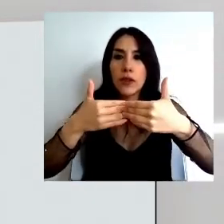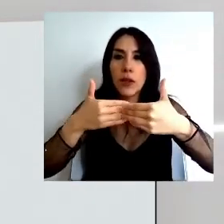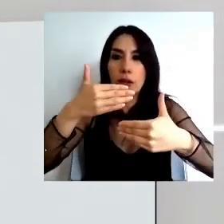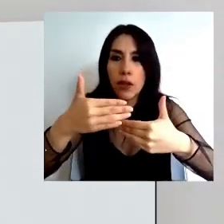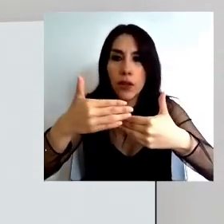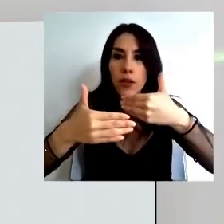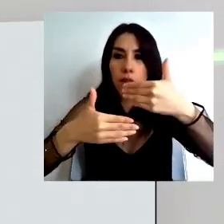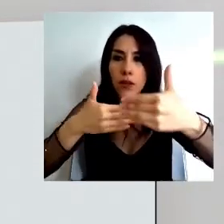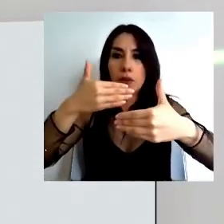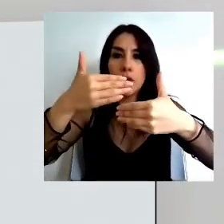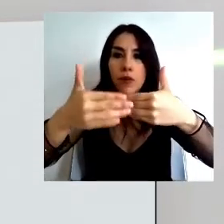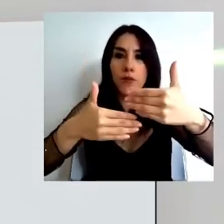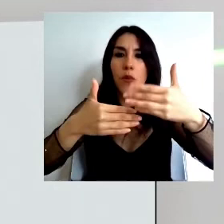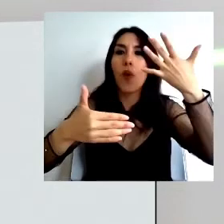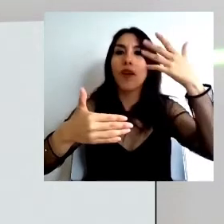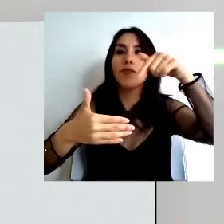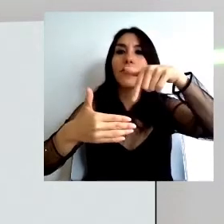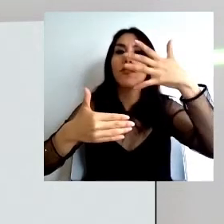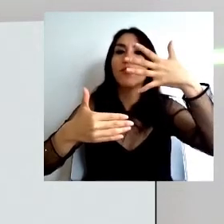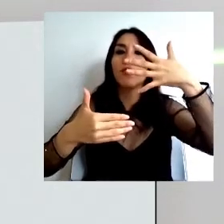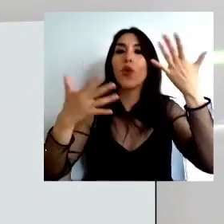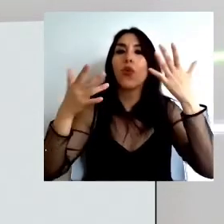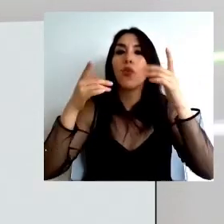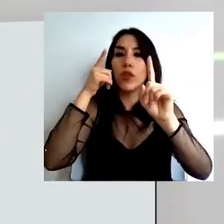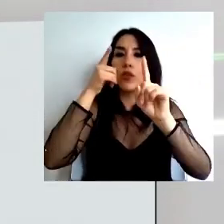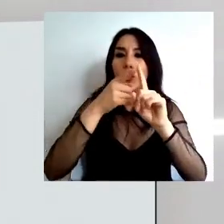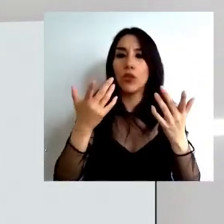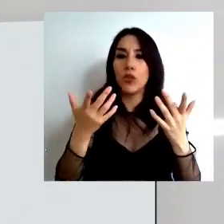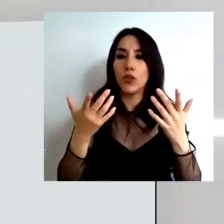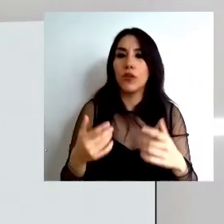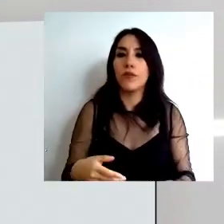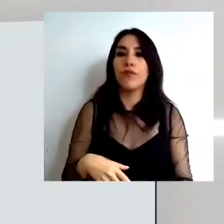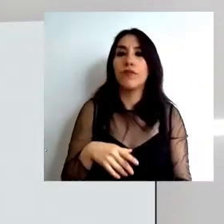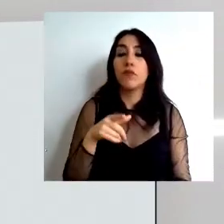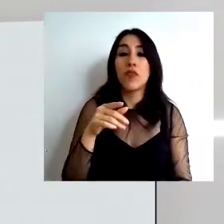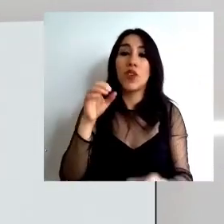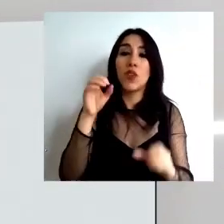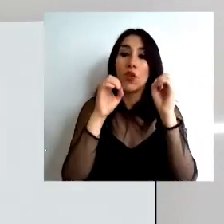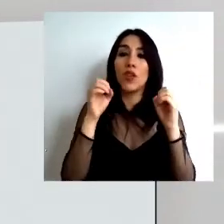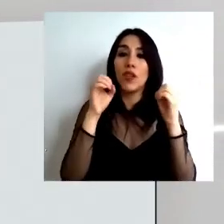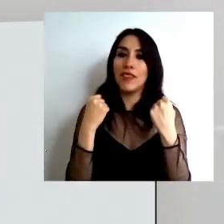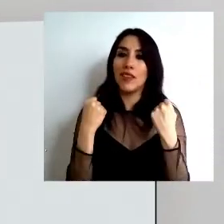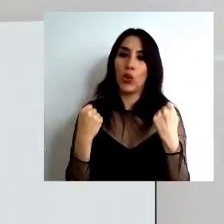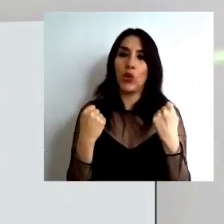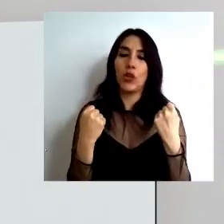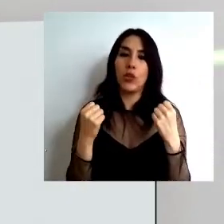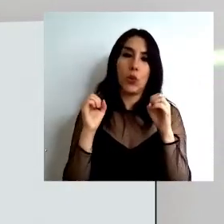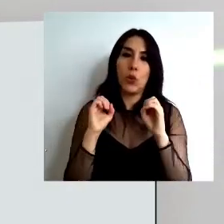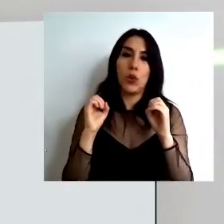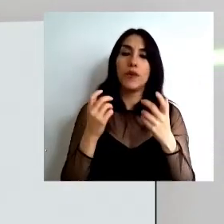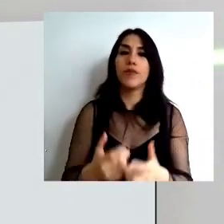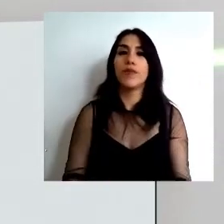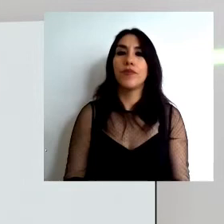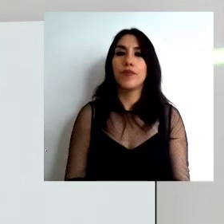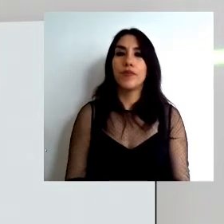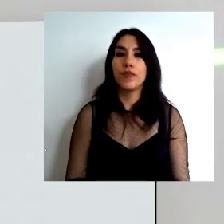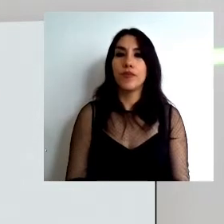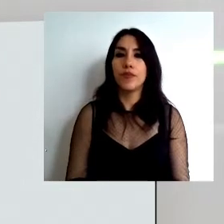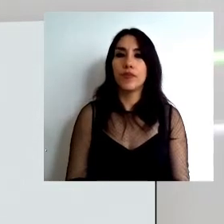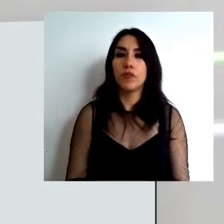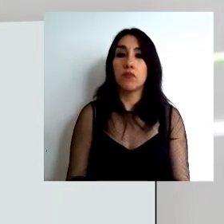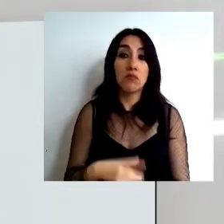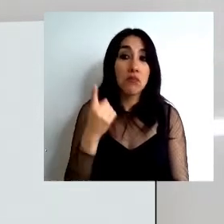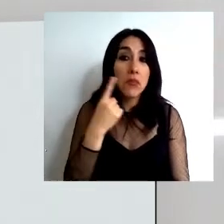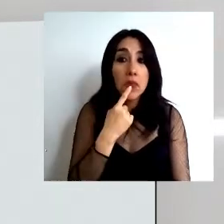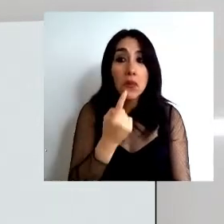power to swing and also to say them, you have to stay with us. Every partner can go. So